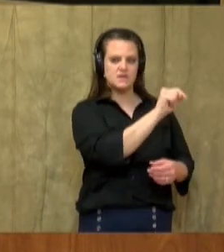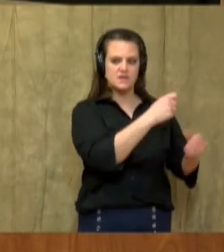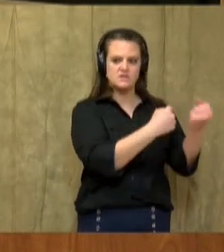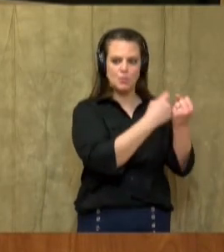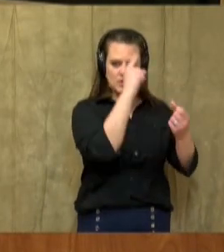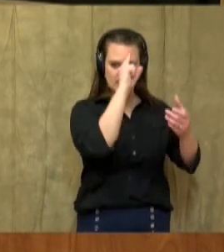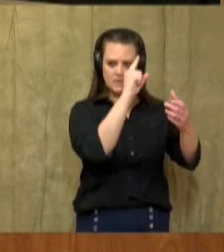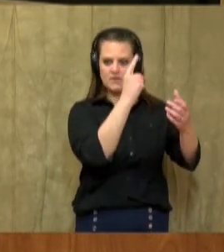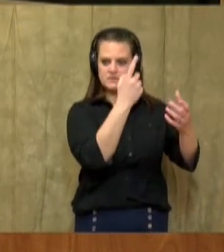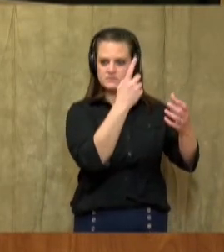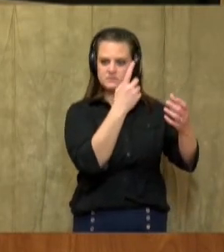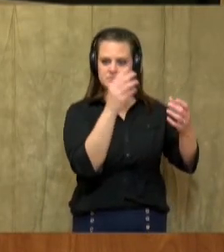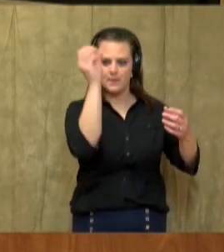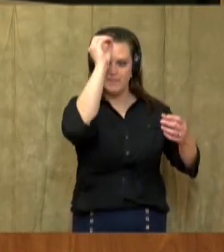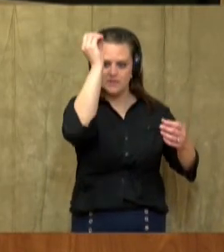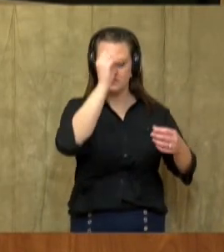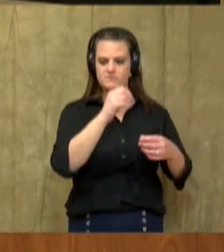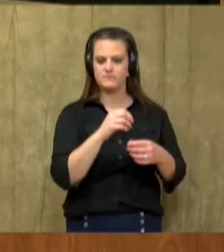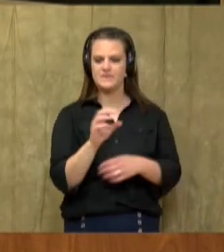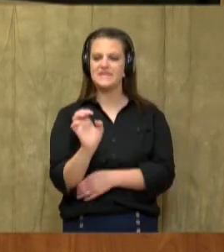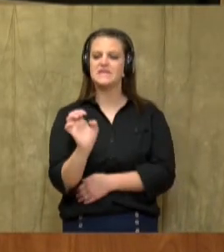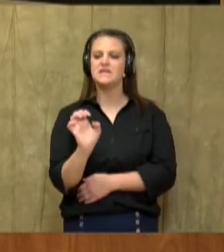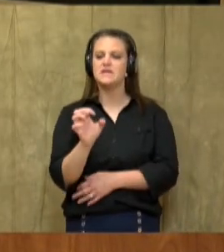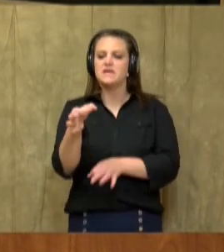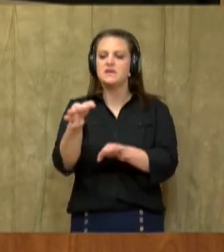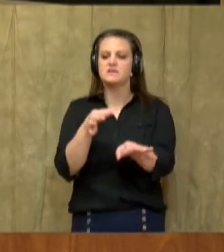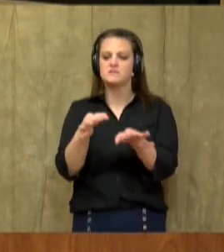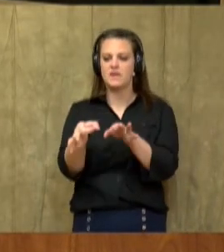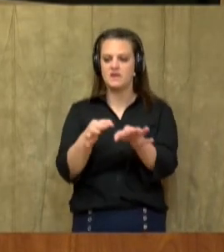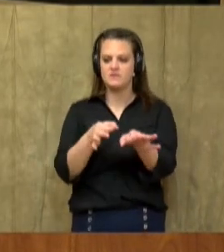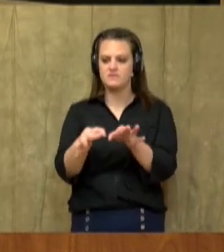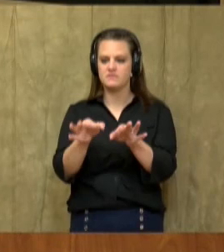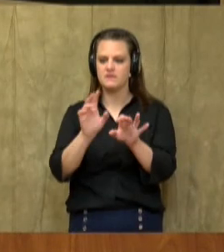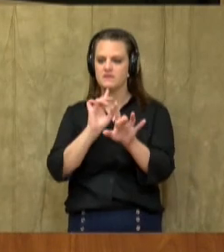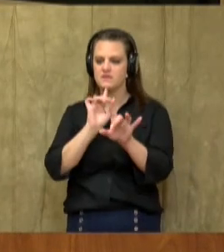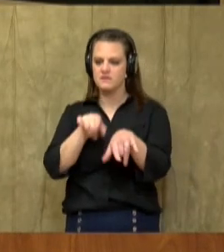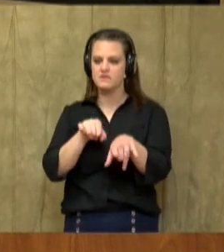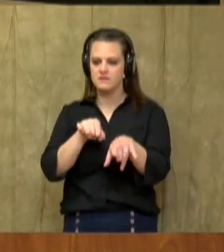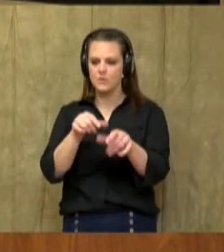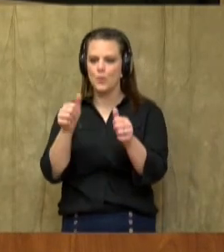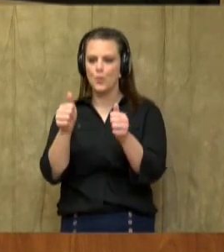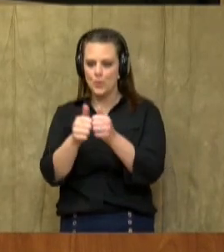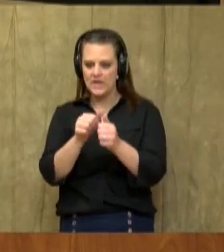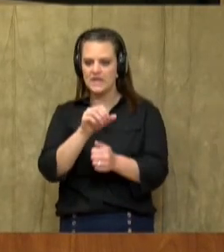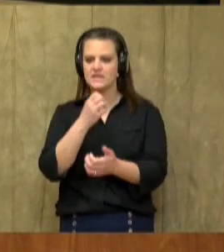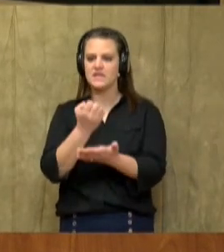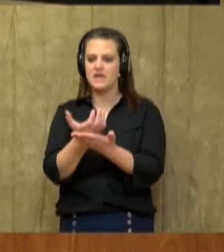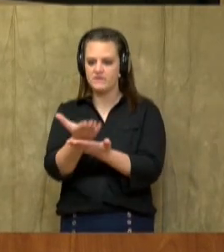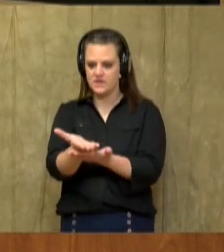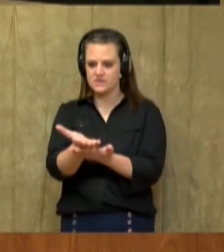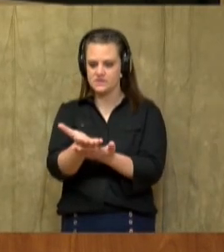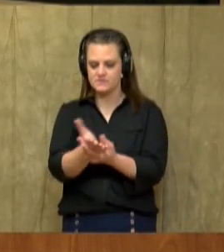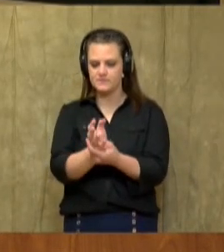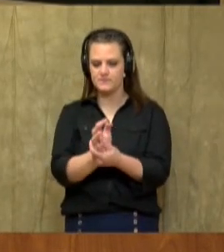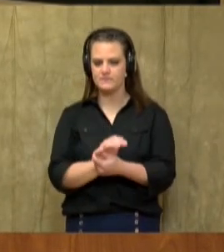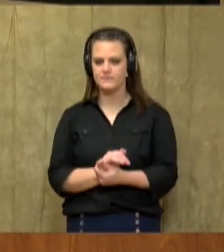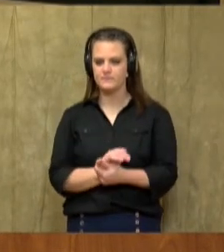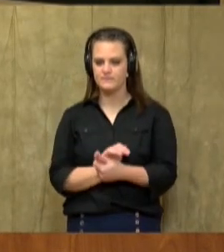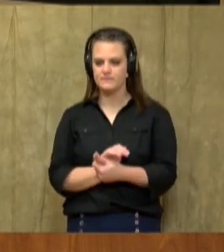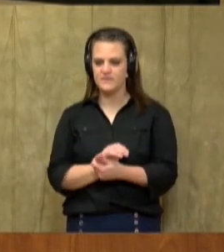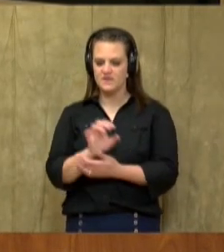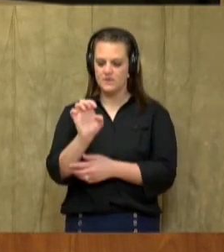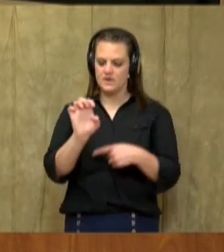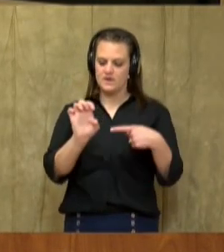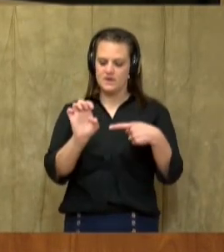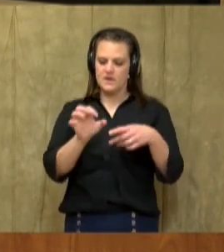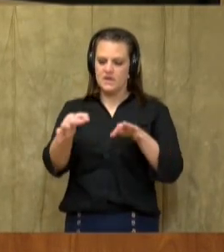opinions. And E was explain your answer with evidence. Okay? That's the big one. Explain